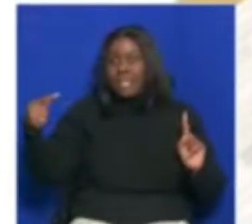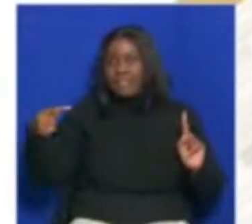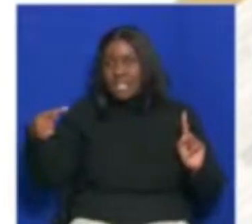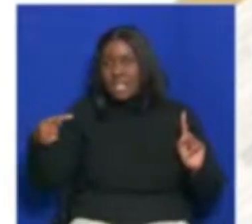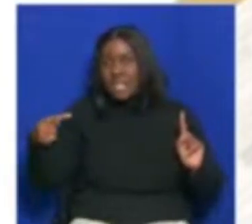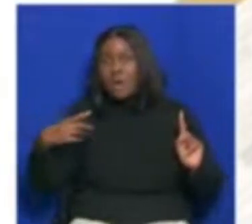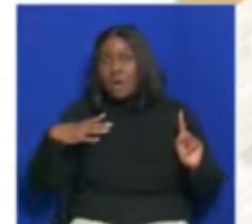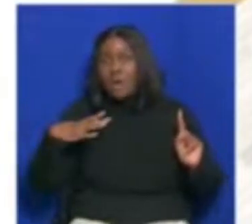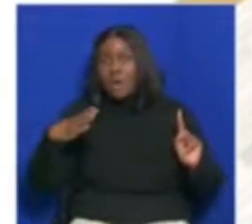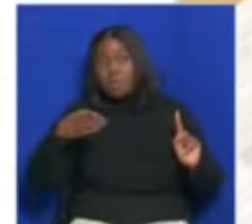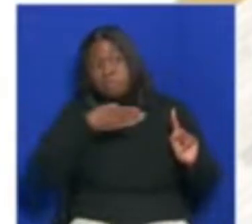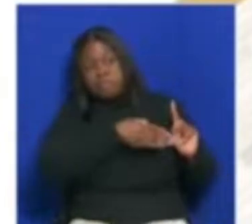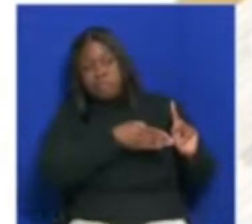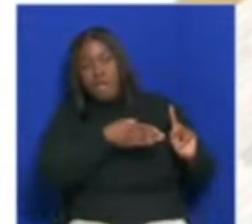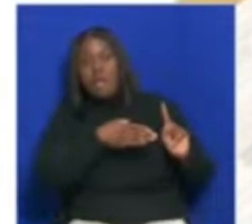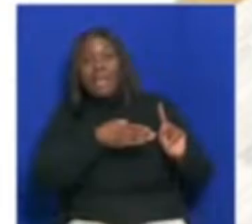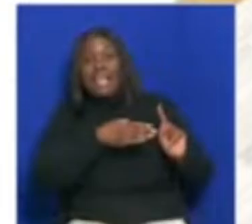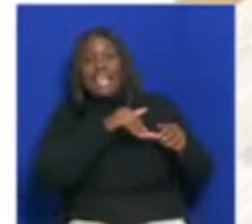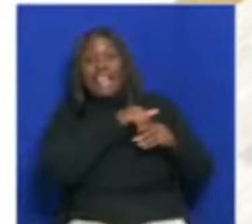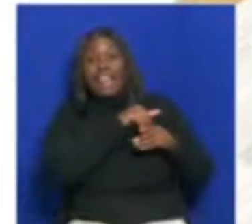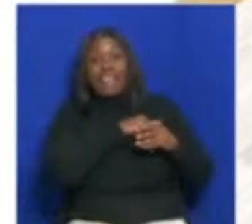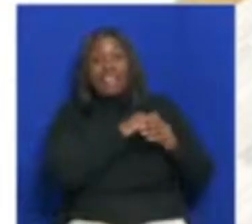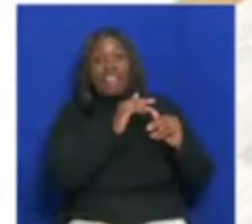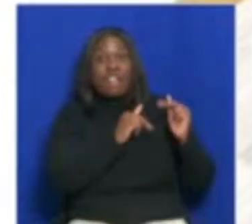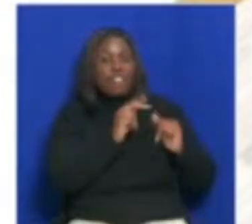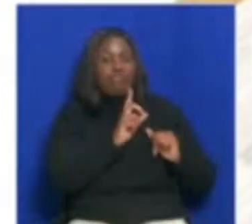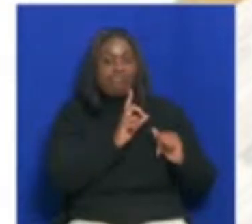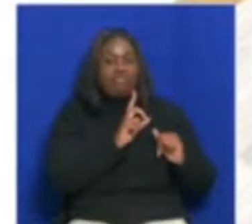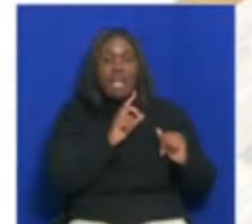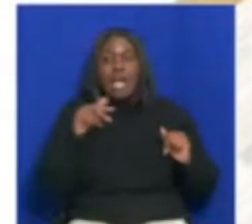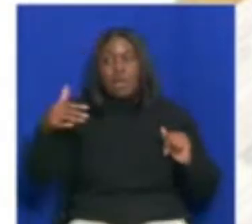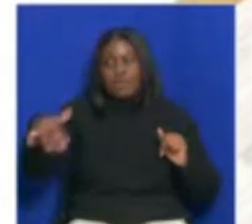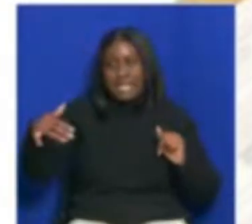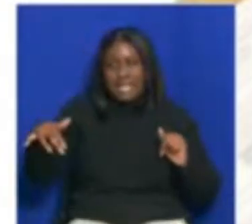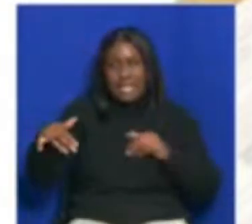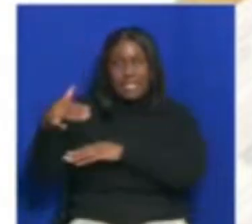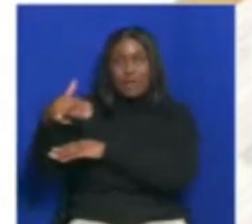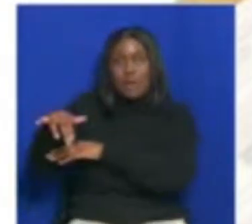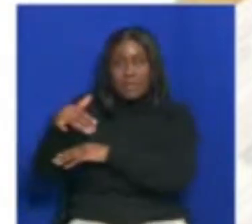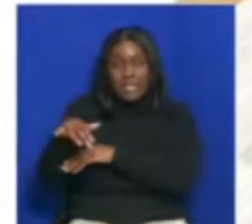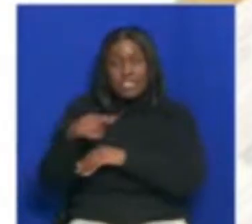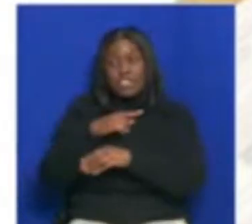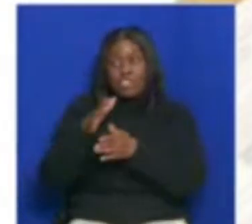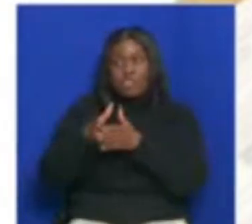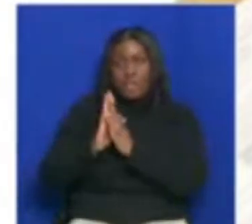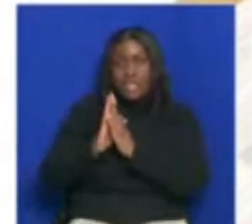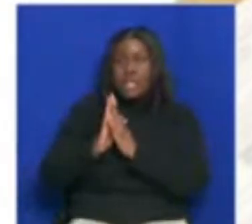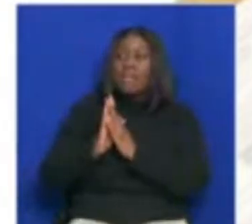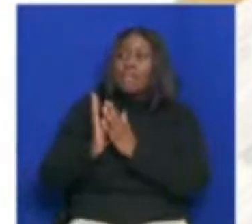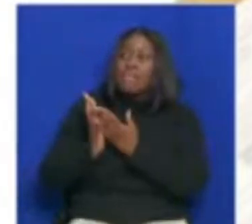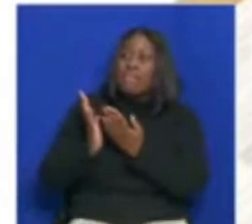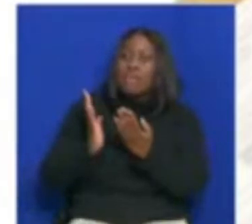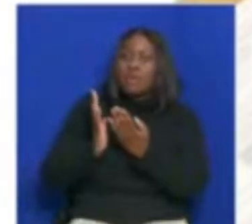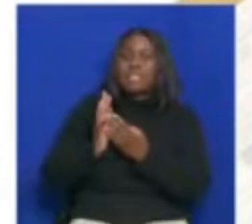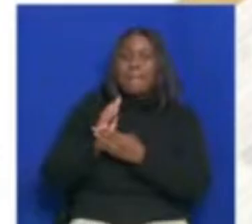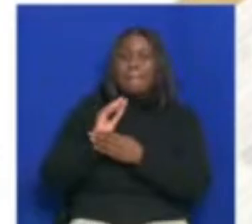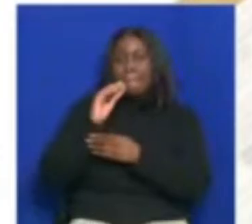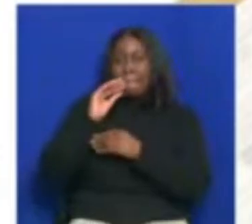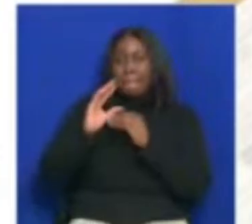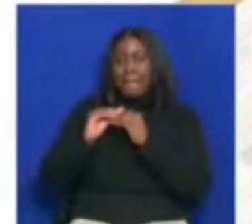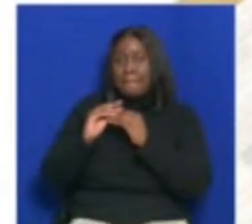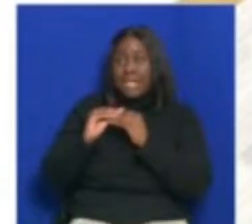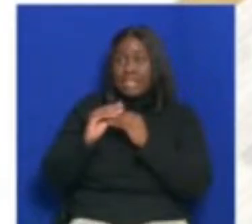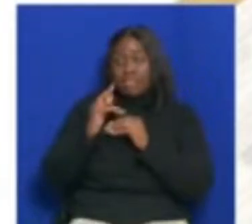outside the scene, and she requested to speak to the members who were involved in the shooting. Lieutenant Colonel Dina